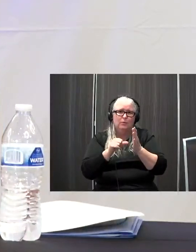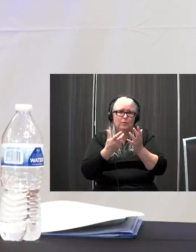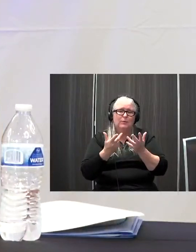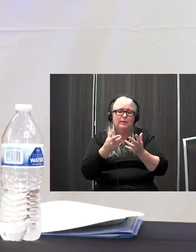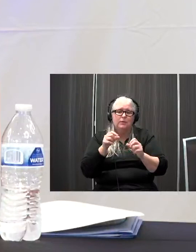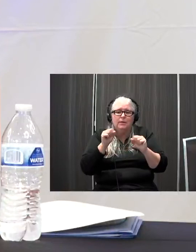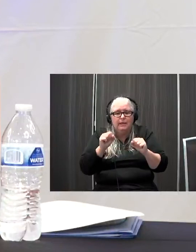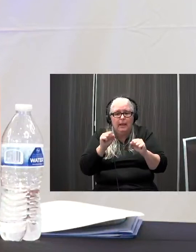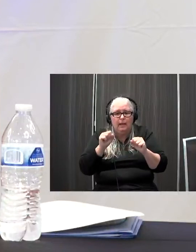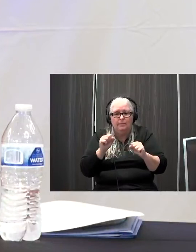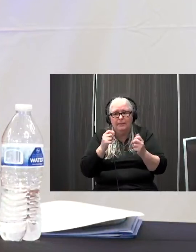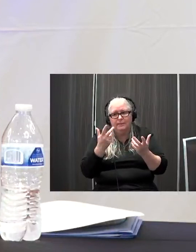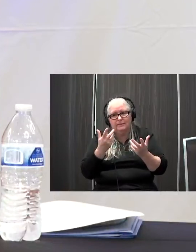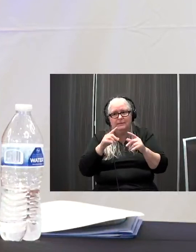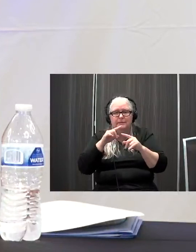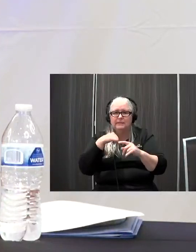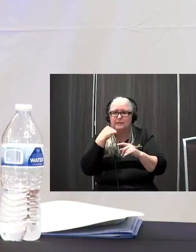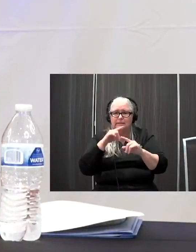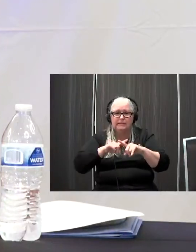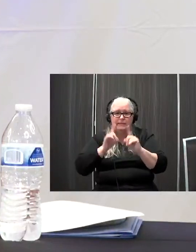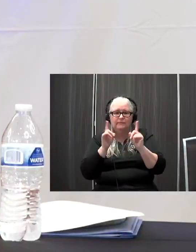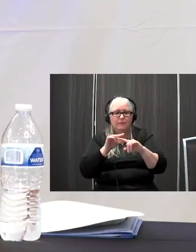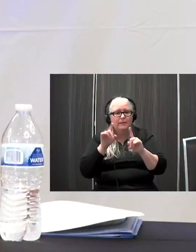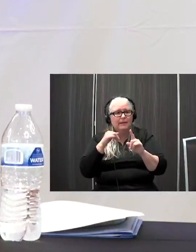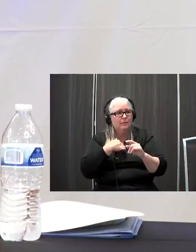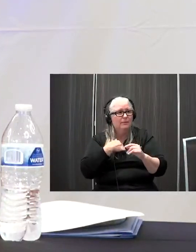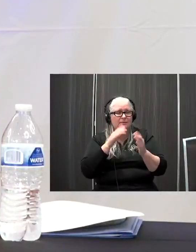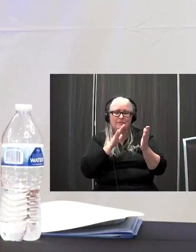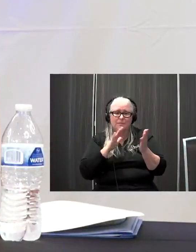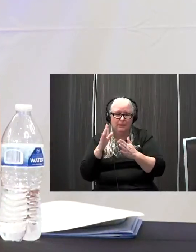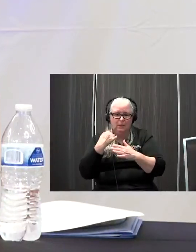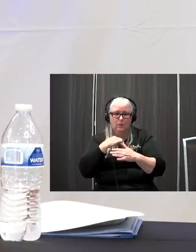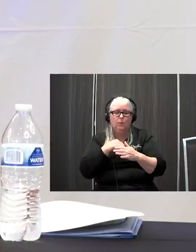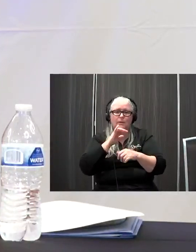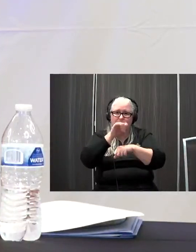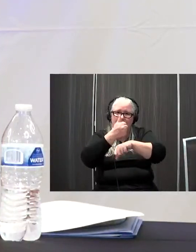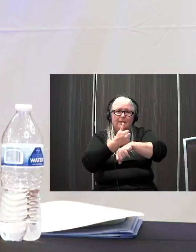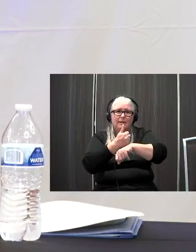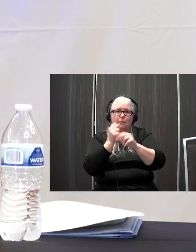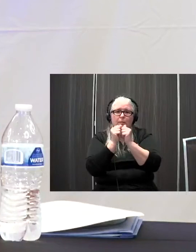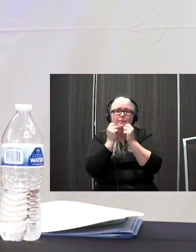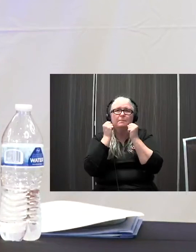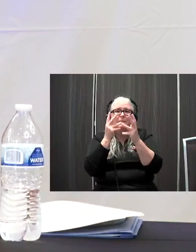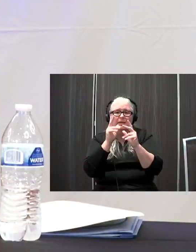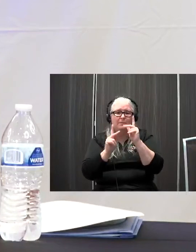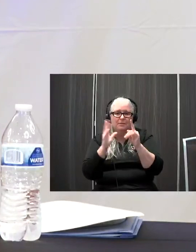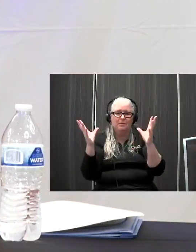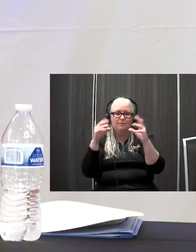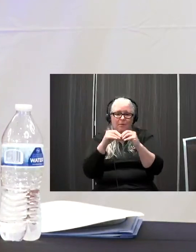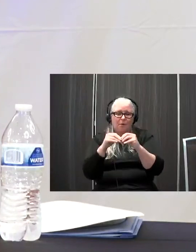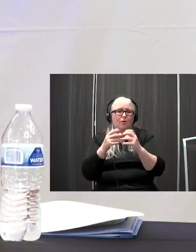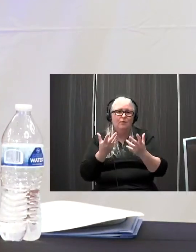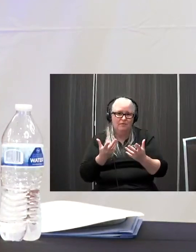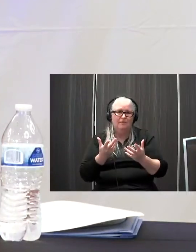look different, but that was a pretty intense plan that we came up with a lot of people, and it was not what I would have thought